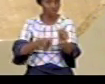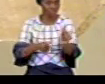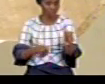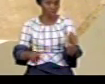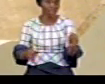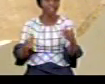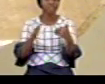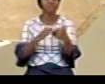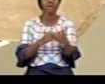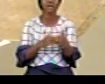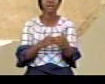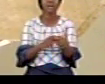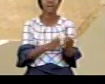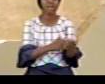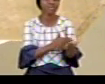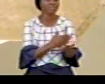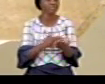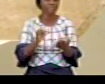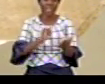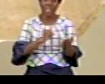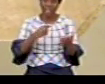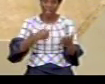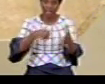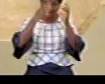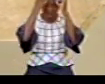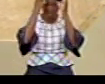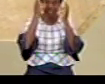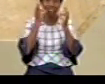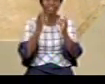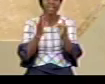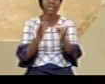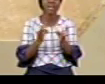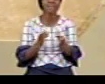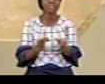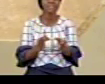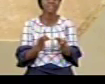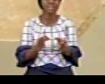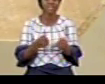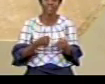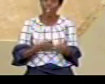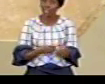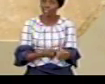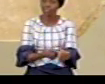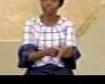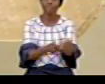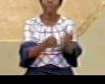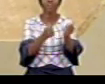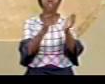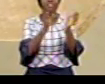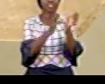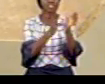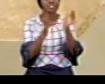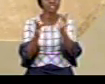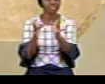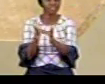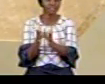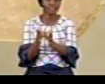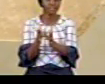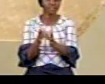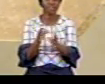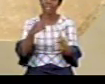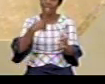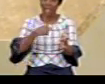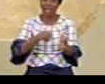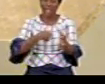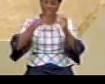no turning back, no turning back. I have decided to follow